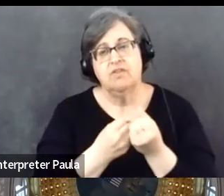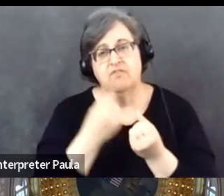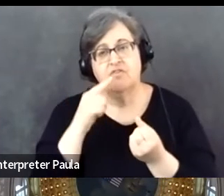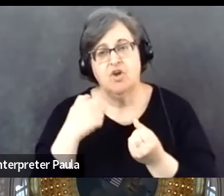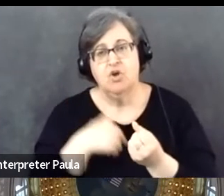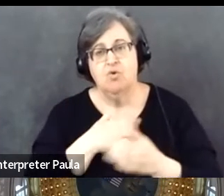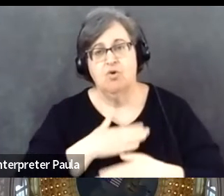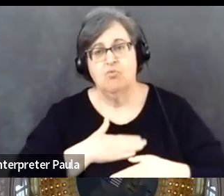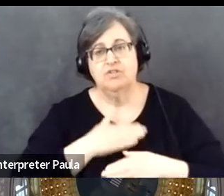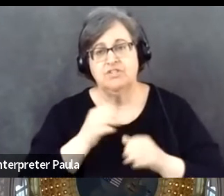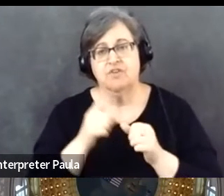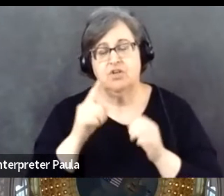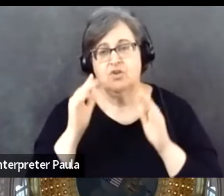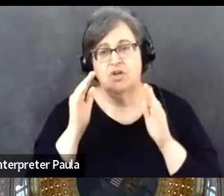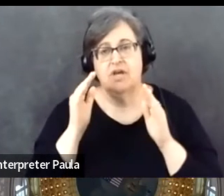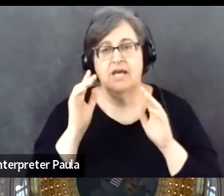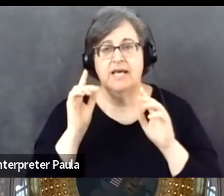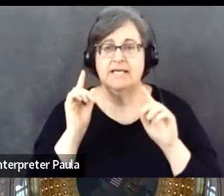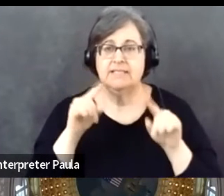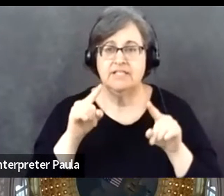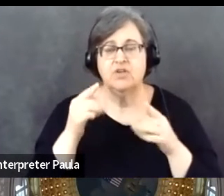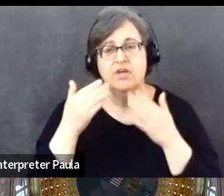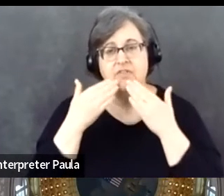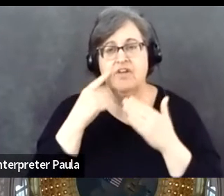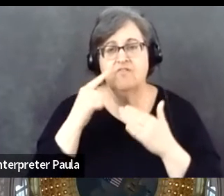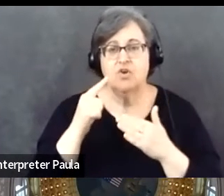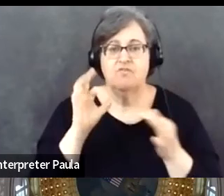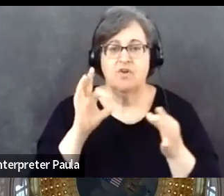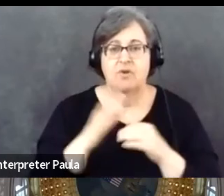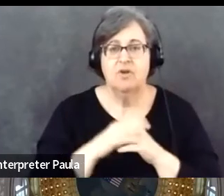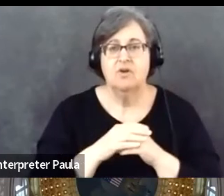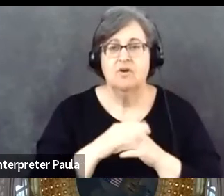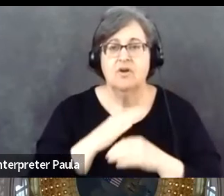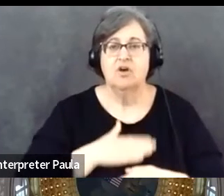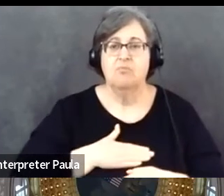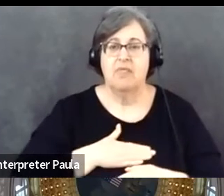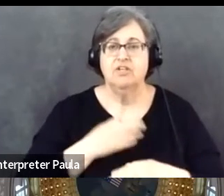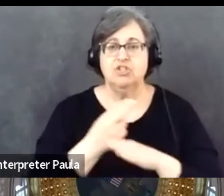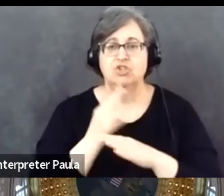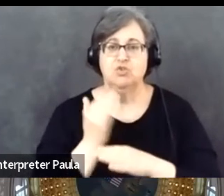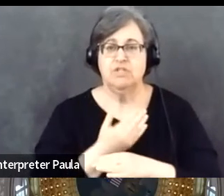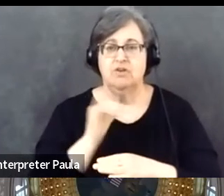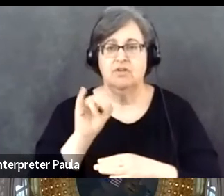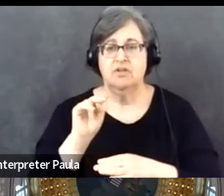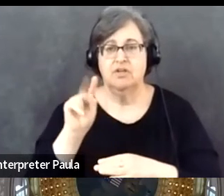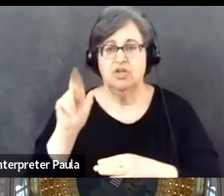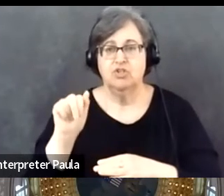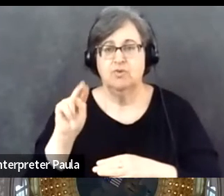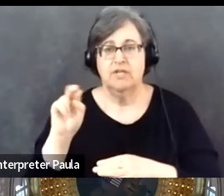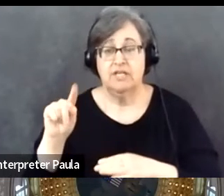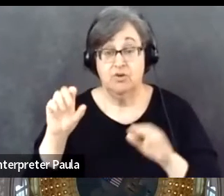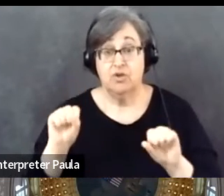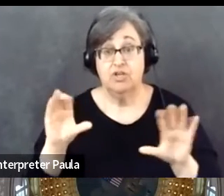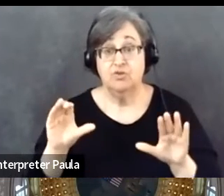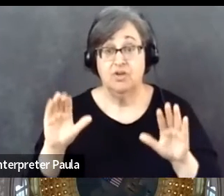So we appreciate everybody's attendance, appreciate your feedback. Please use our Infonet, and if we can do a kind of a